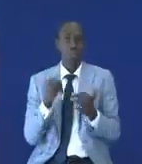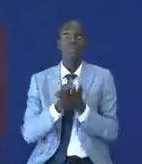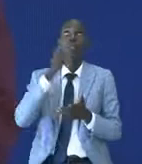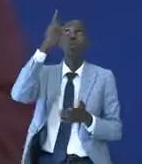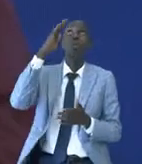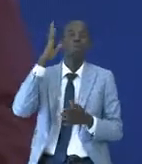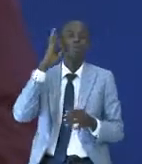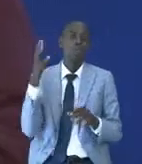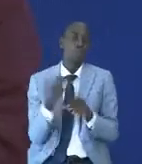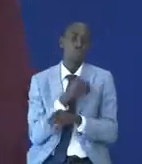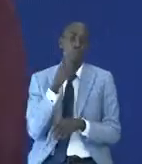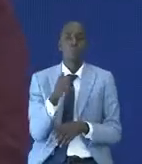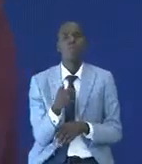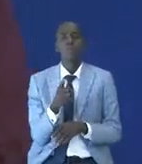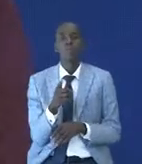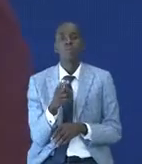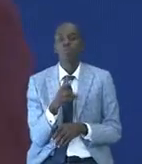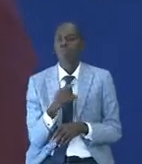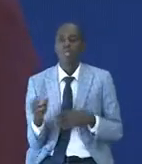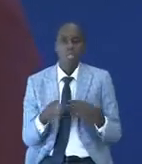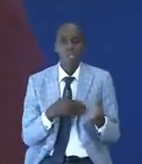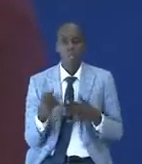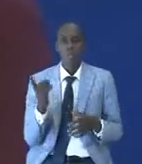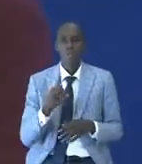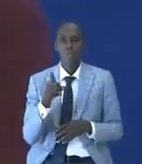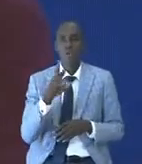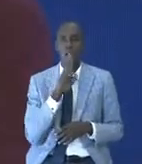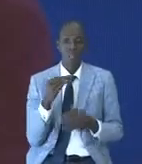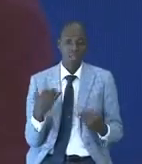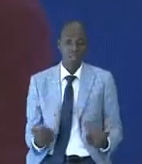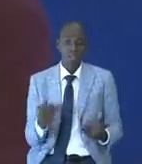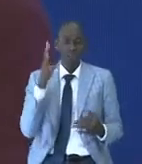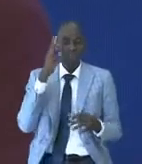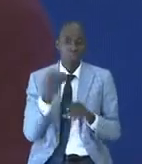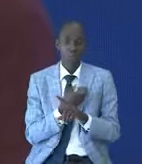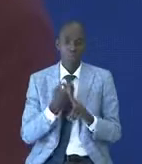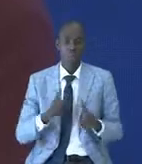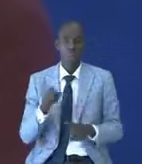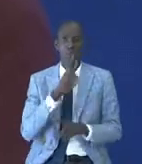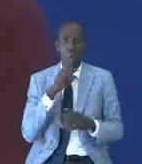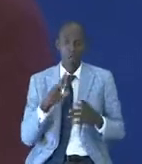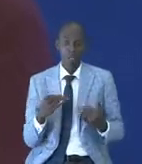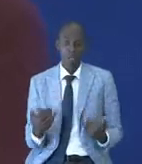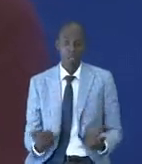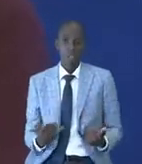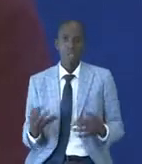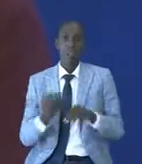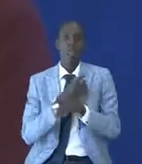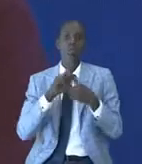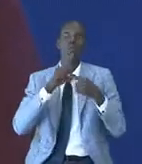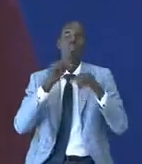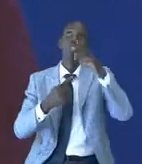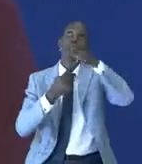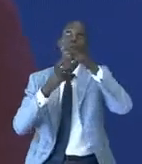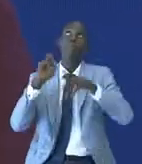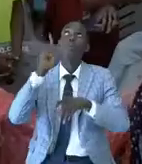No matter where you are now, He'll take you from where you are. He'll take you to the place He has ordained that you will